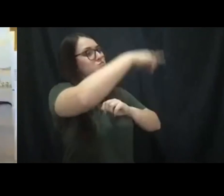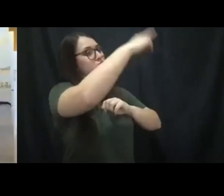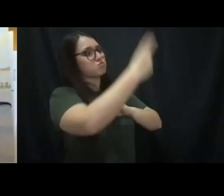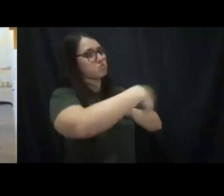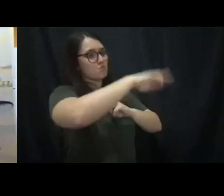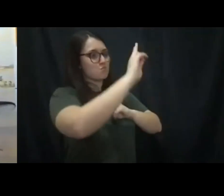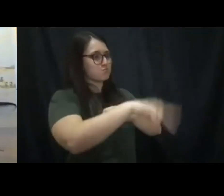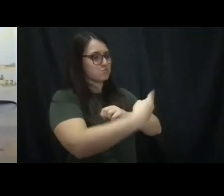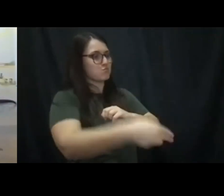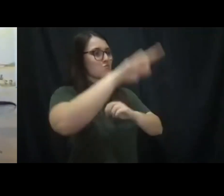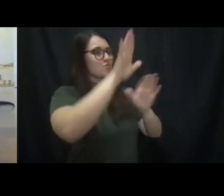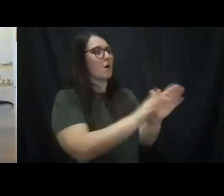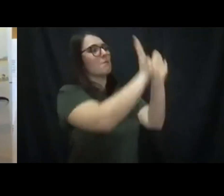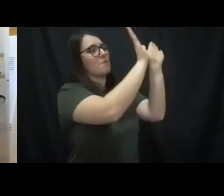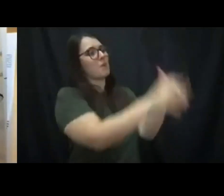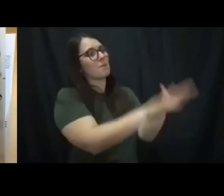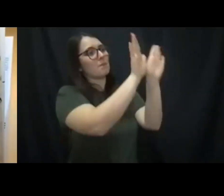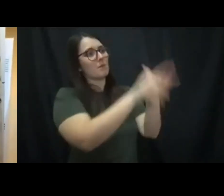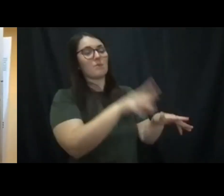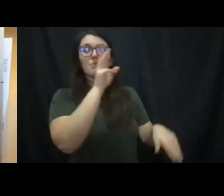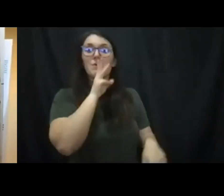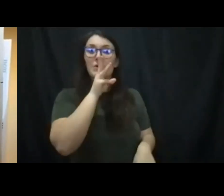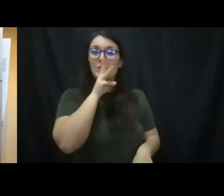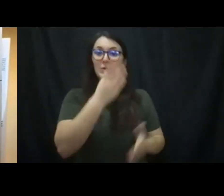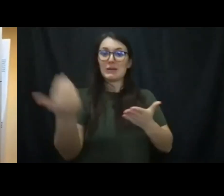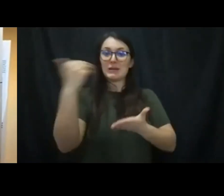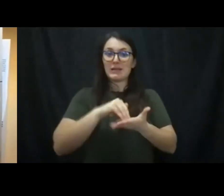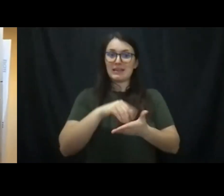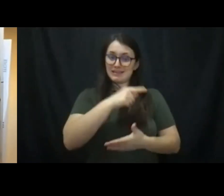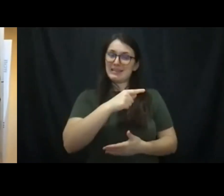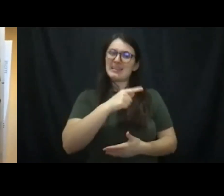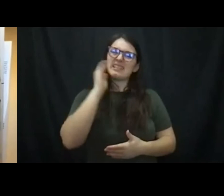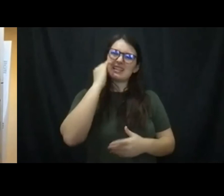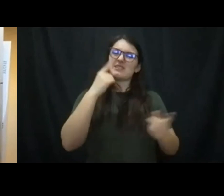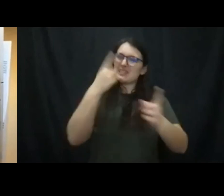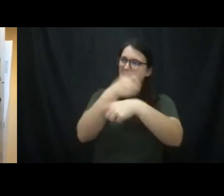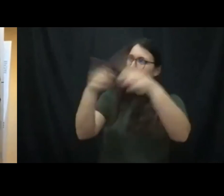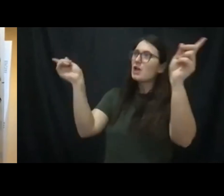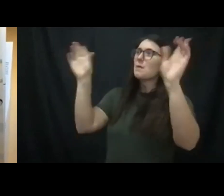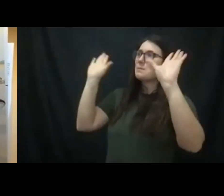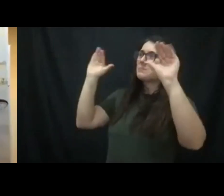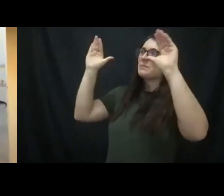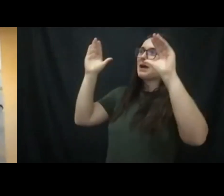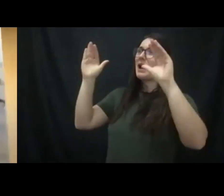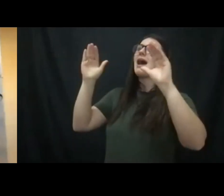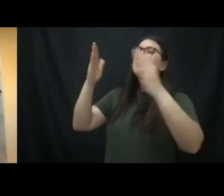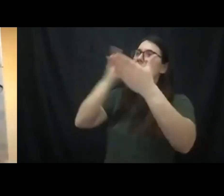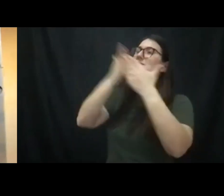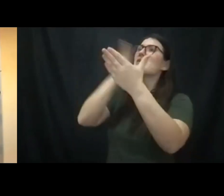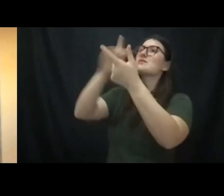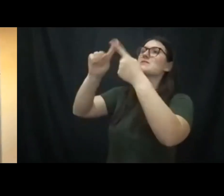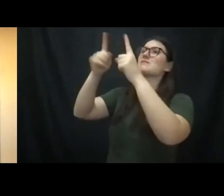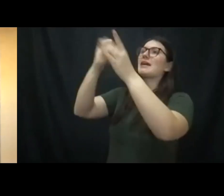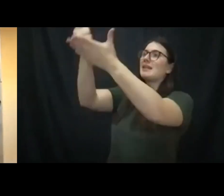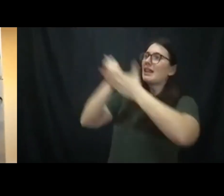belly flopped back into the water. Humphrey seemed to be saying goodbye and thank you to all his friends who had helped save